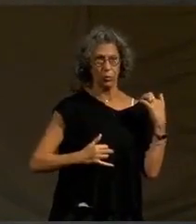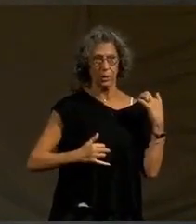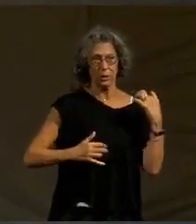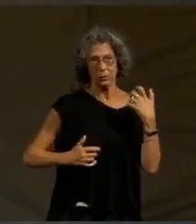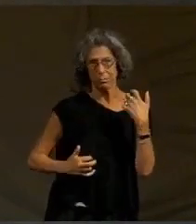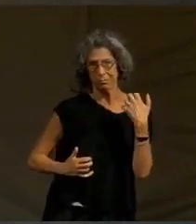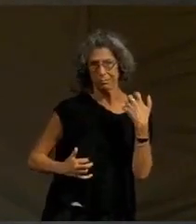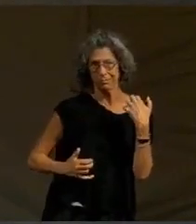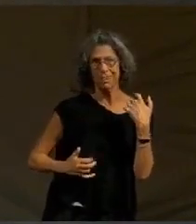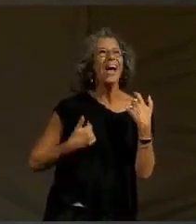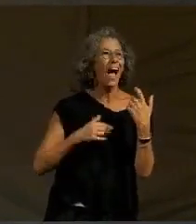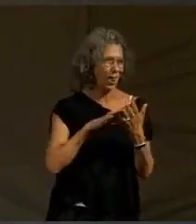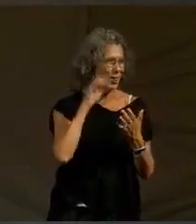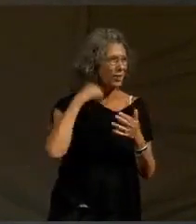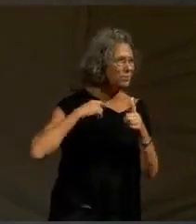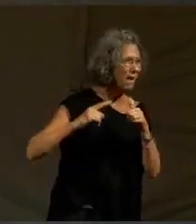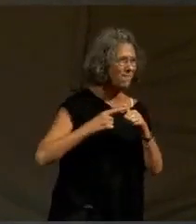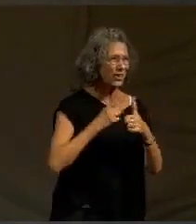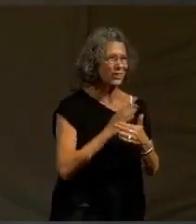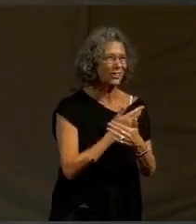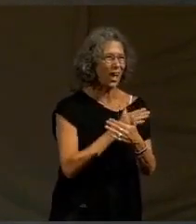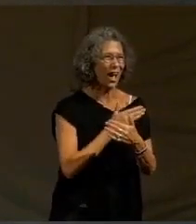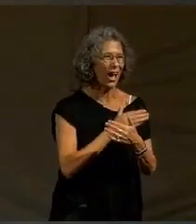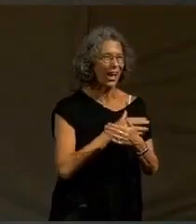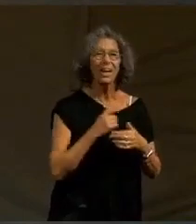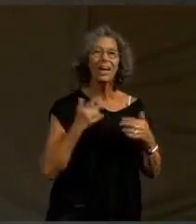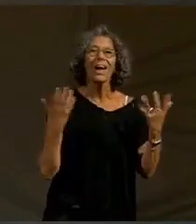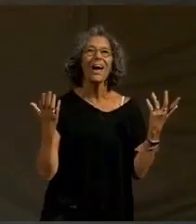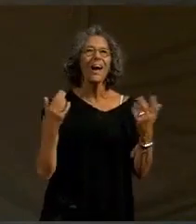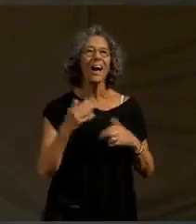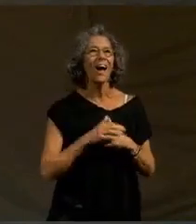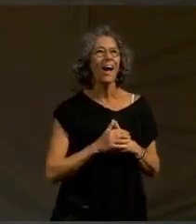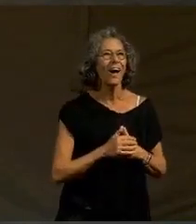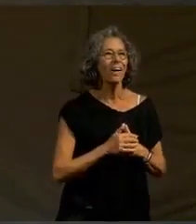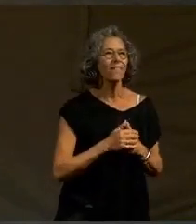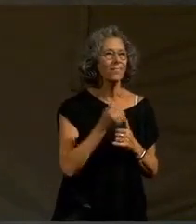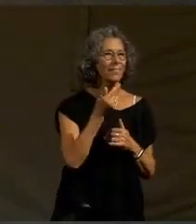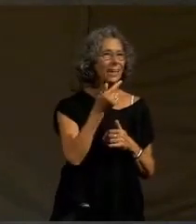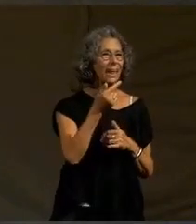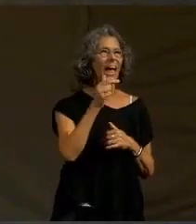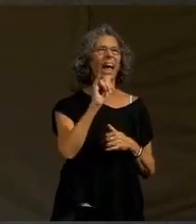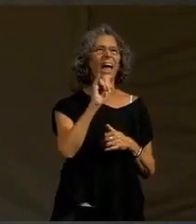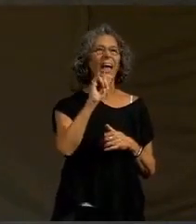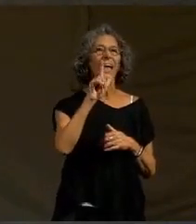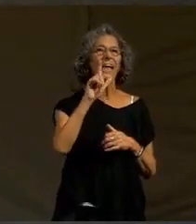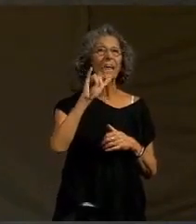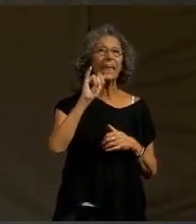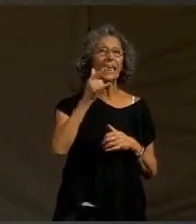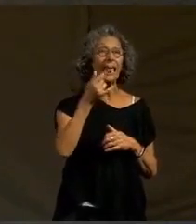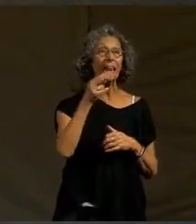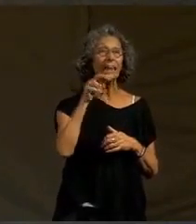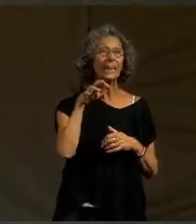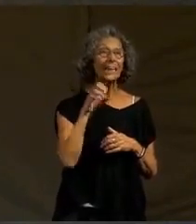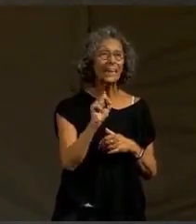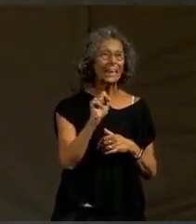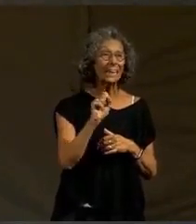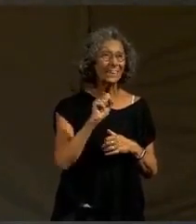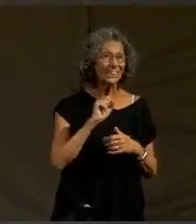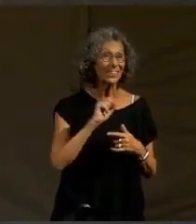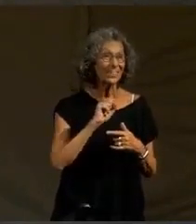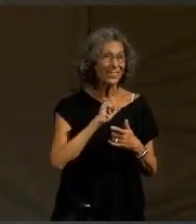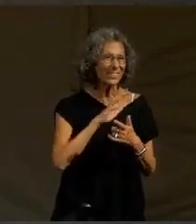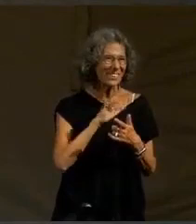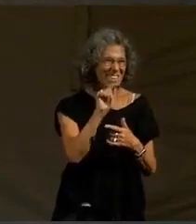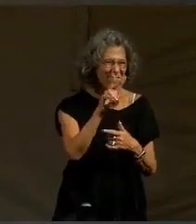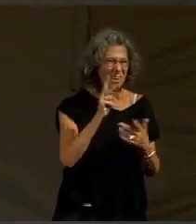Well, sit right back and you hear the tale of a fateful trip that started on this tropic port aboard